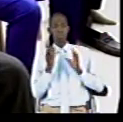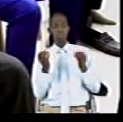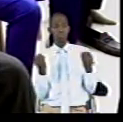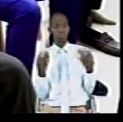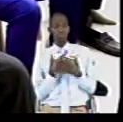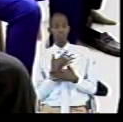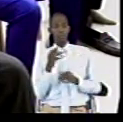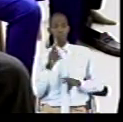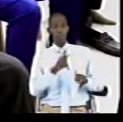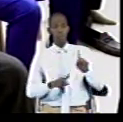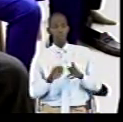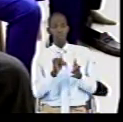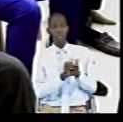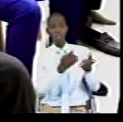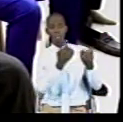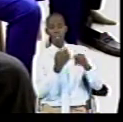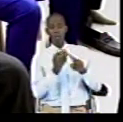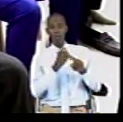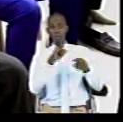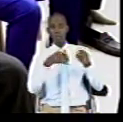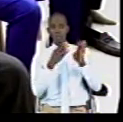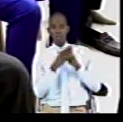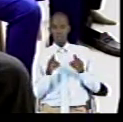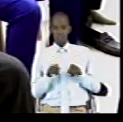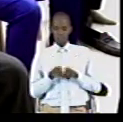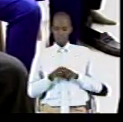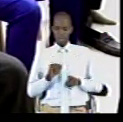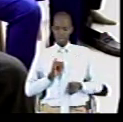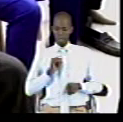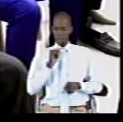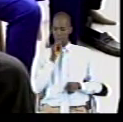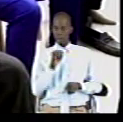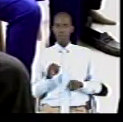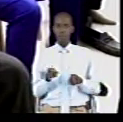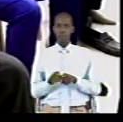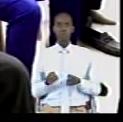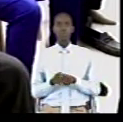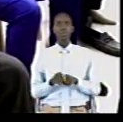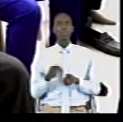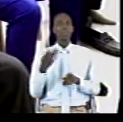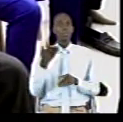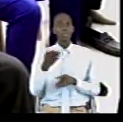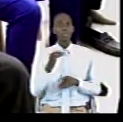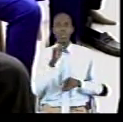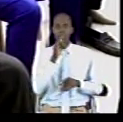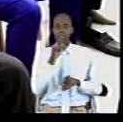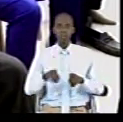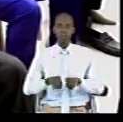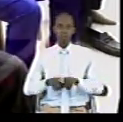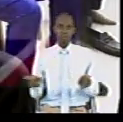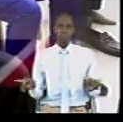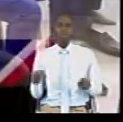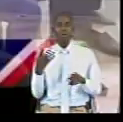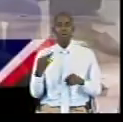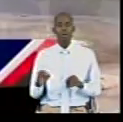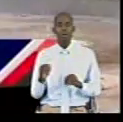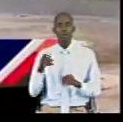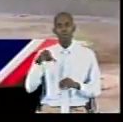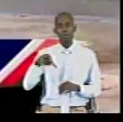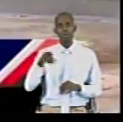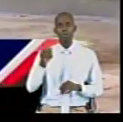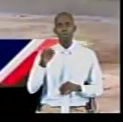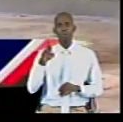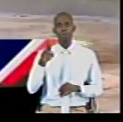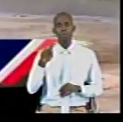am I? And so we have the dissembling of partners shaken by fear. Fear